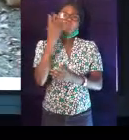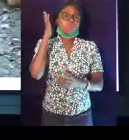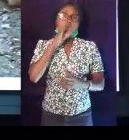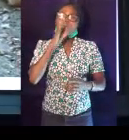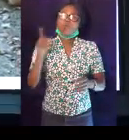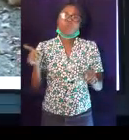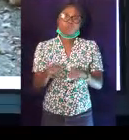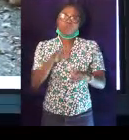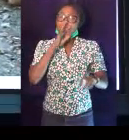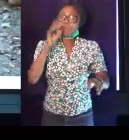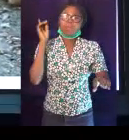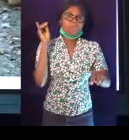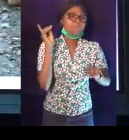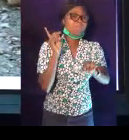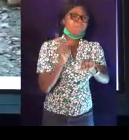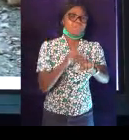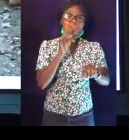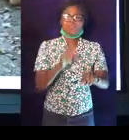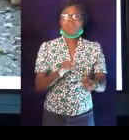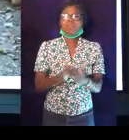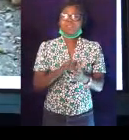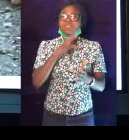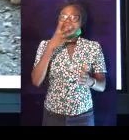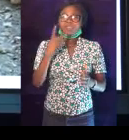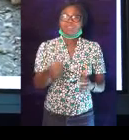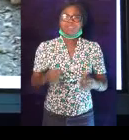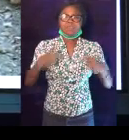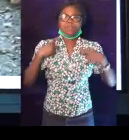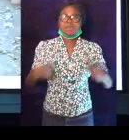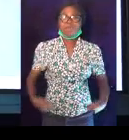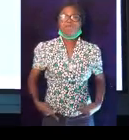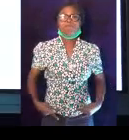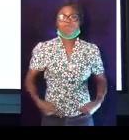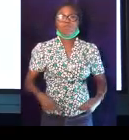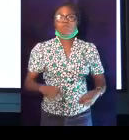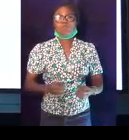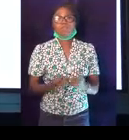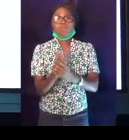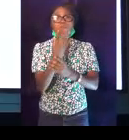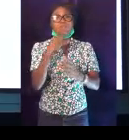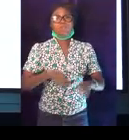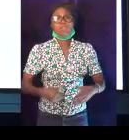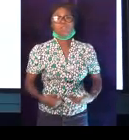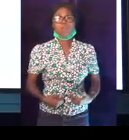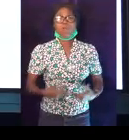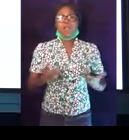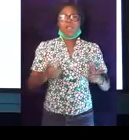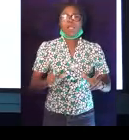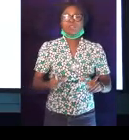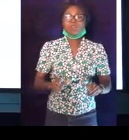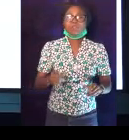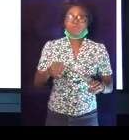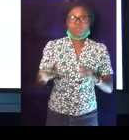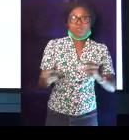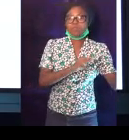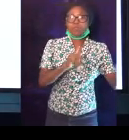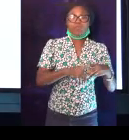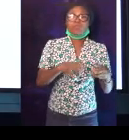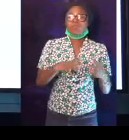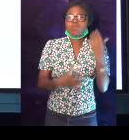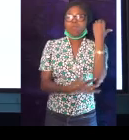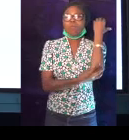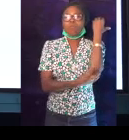So that's another obstacle to physical development in youth, unhygienic environment. Let's move on to poor